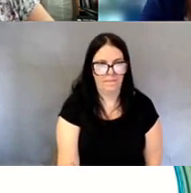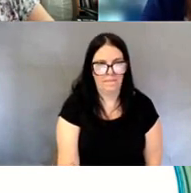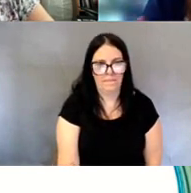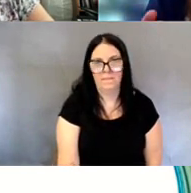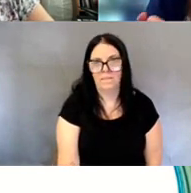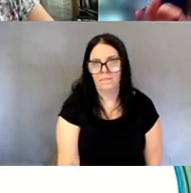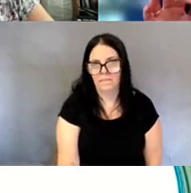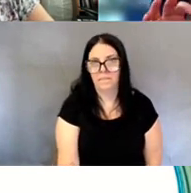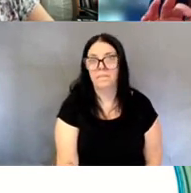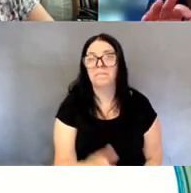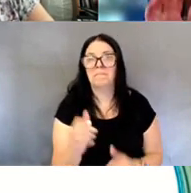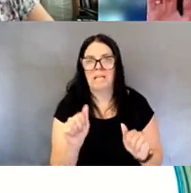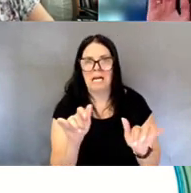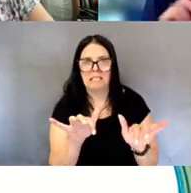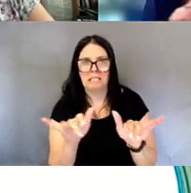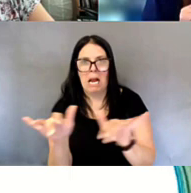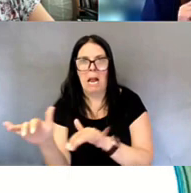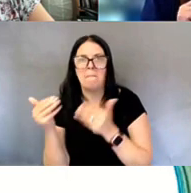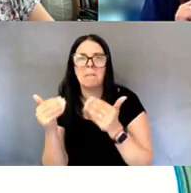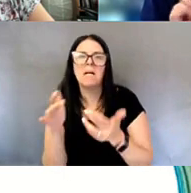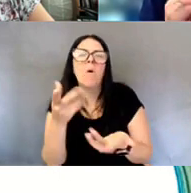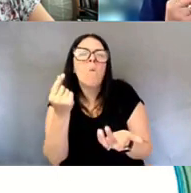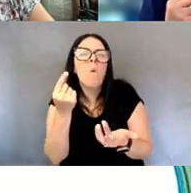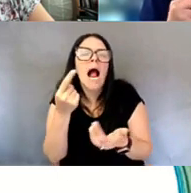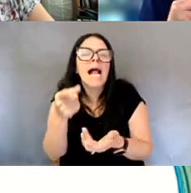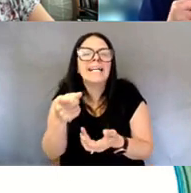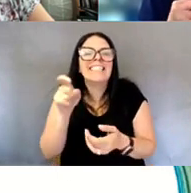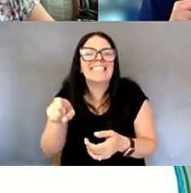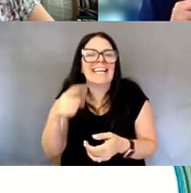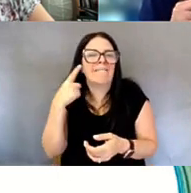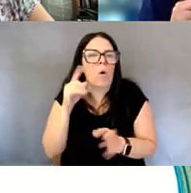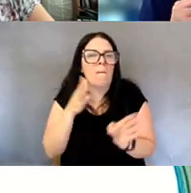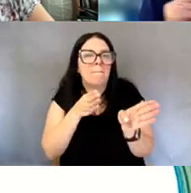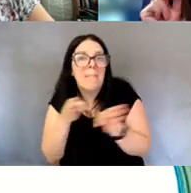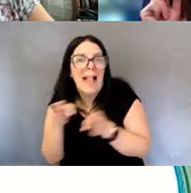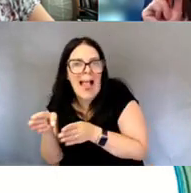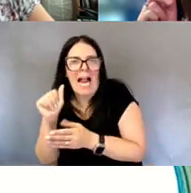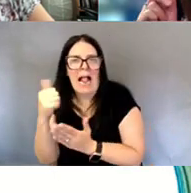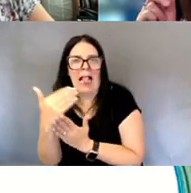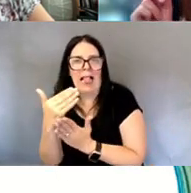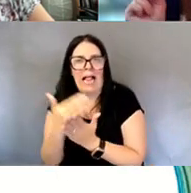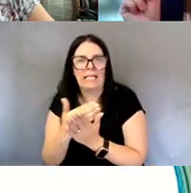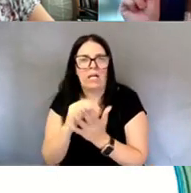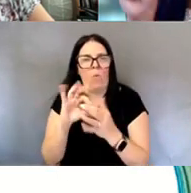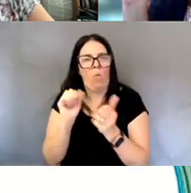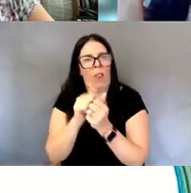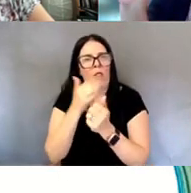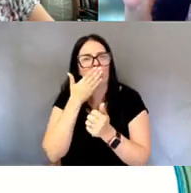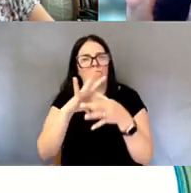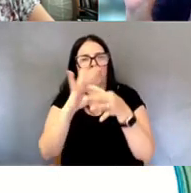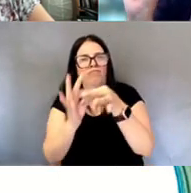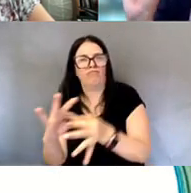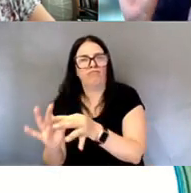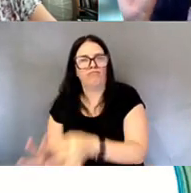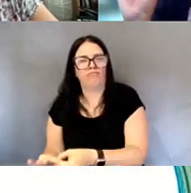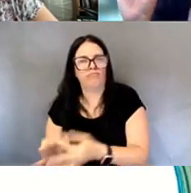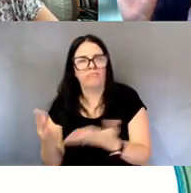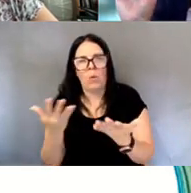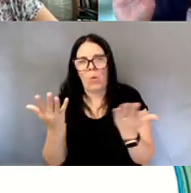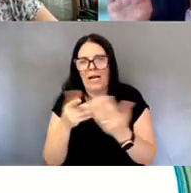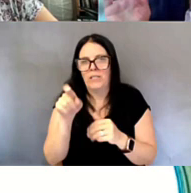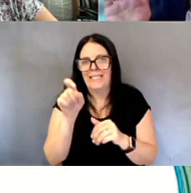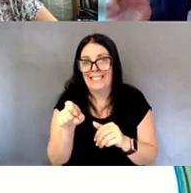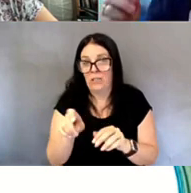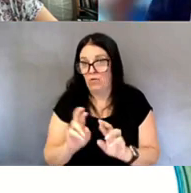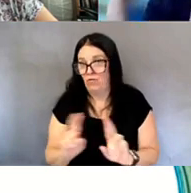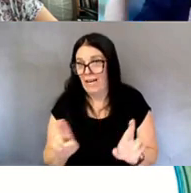You should be typing away and getting prepared now for that send moment. Everybody look at your chat.